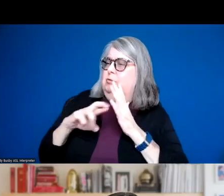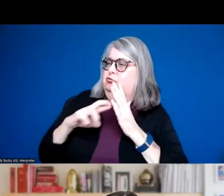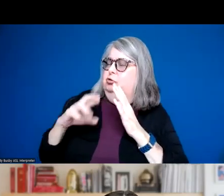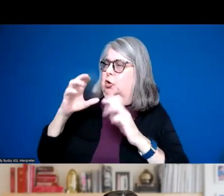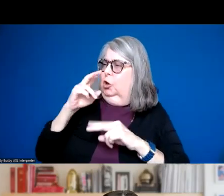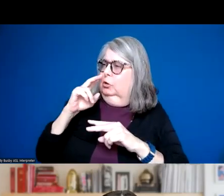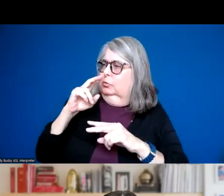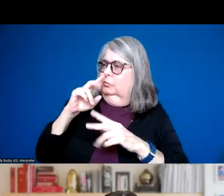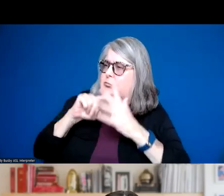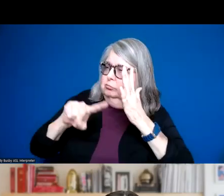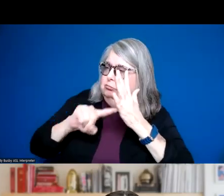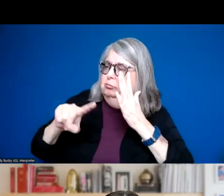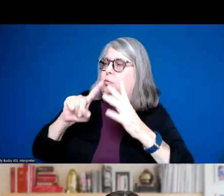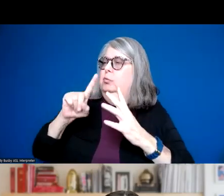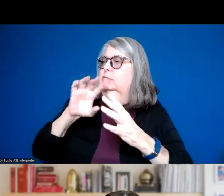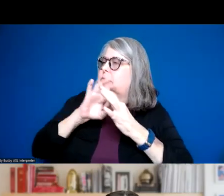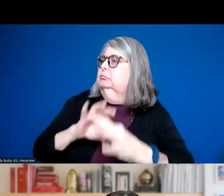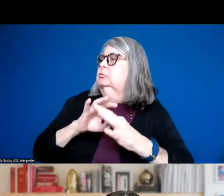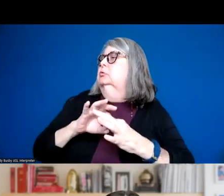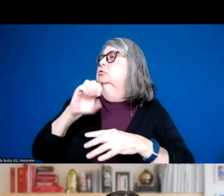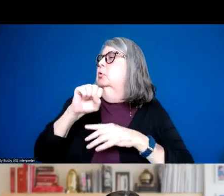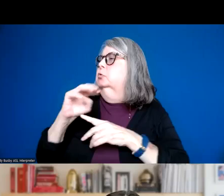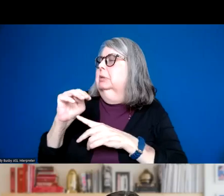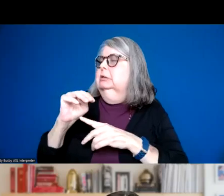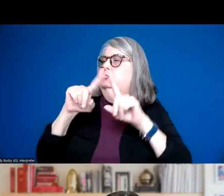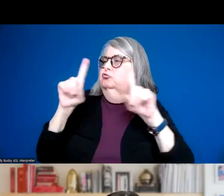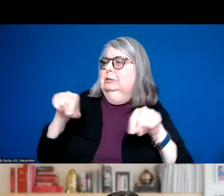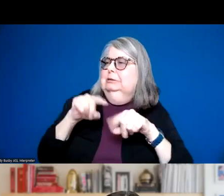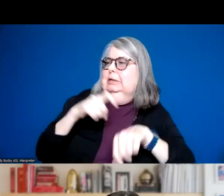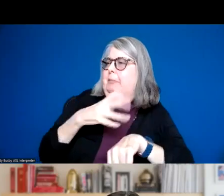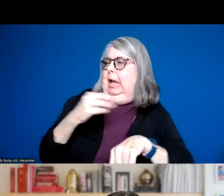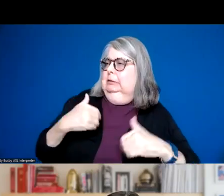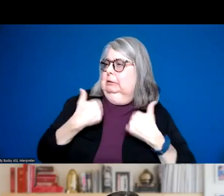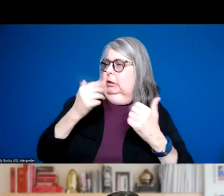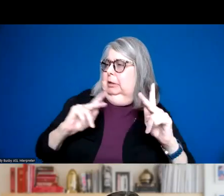when it comes to social media, screen time, and young people?